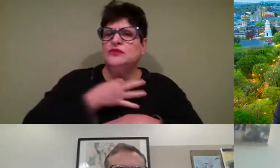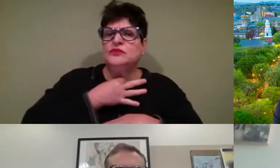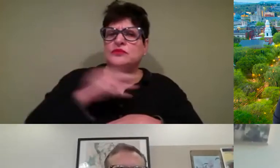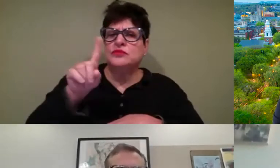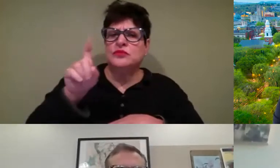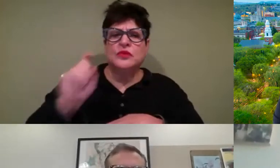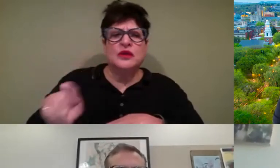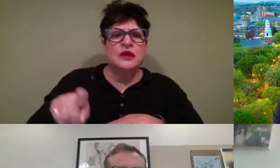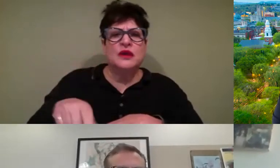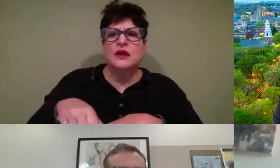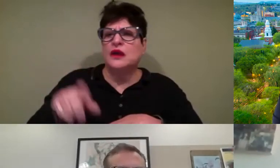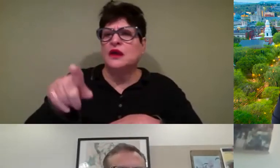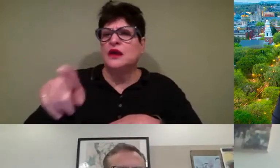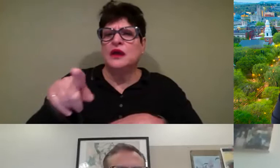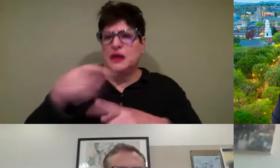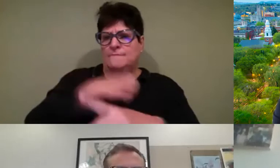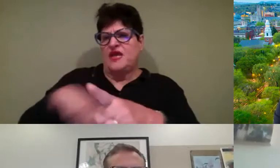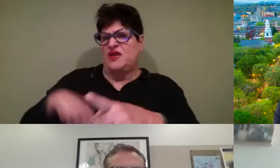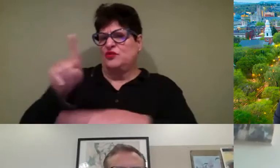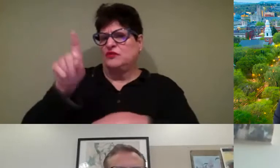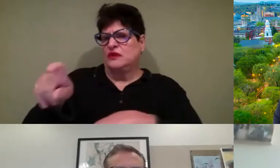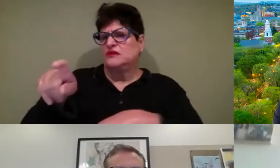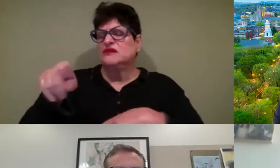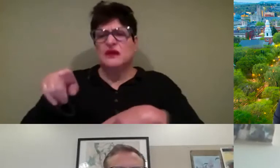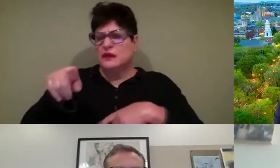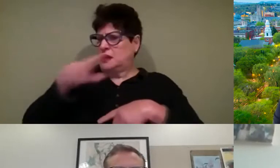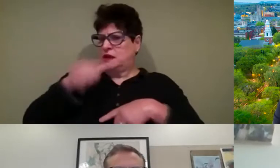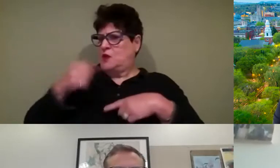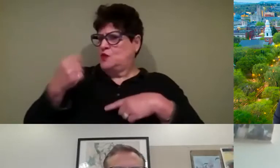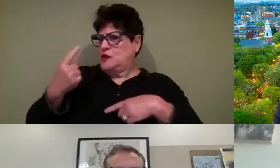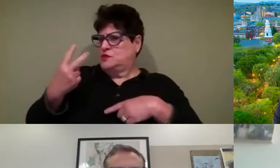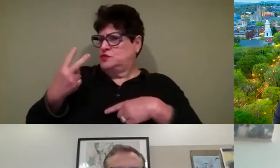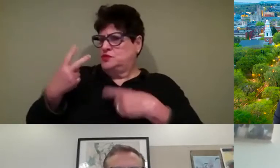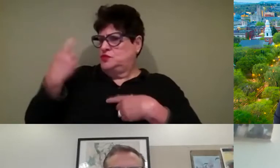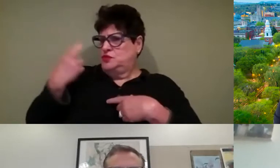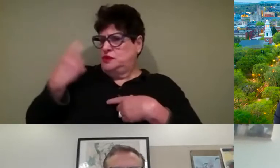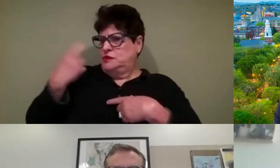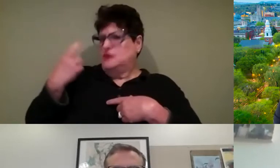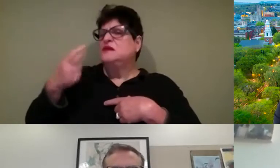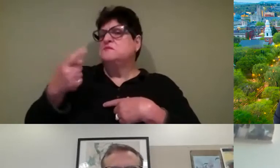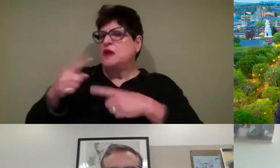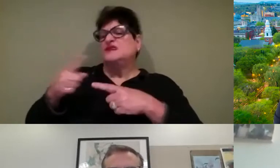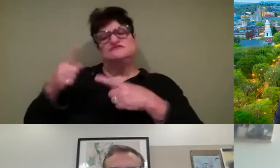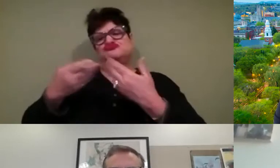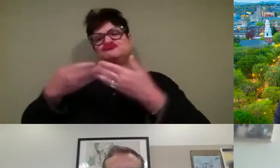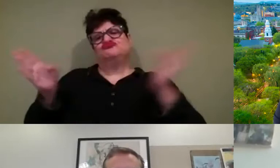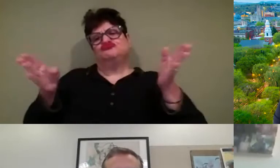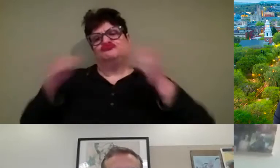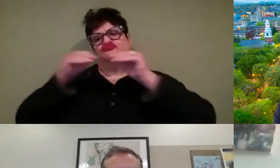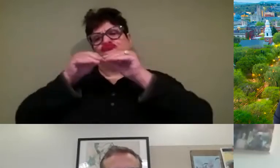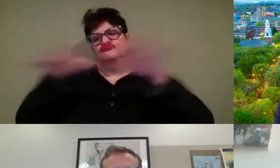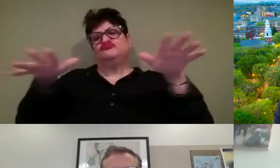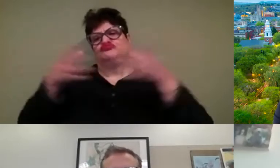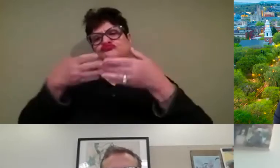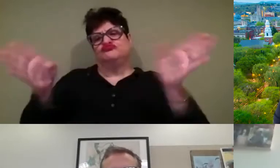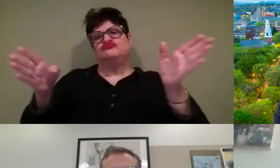one incident or two incidents that are causing the spread. It's just general community spread that we're correct. Seeing. Correct. It's community-wide